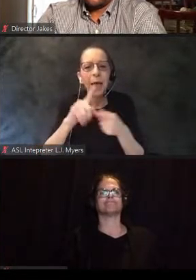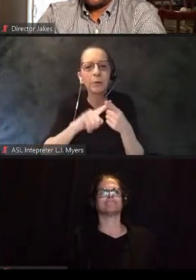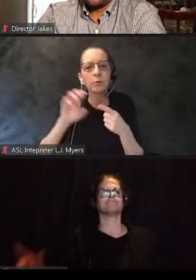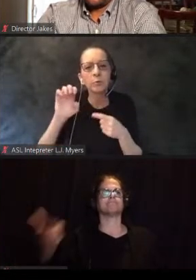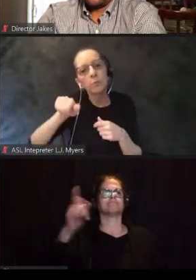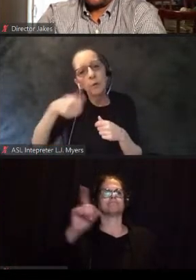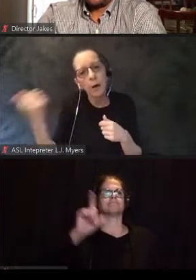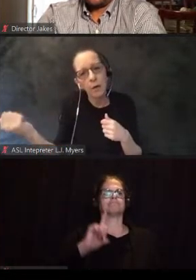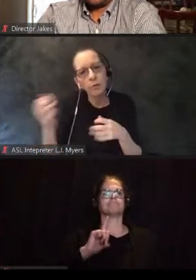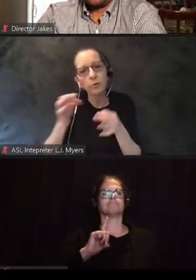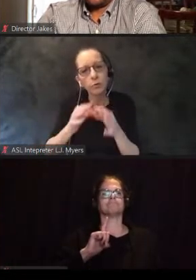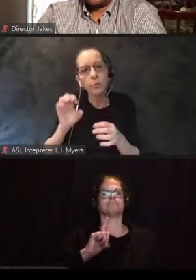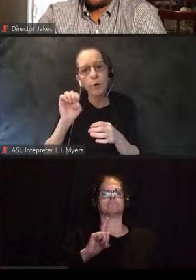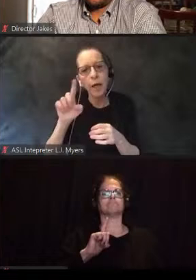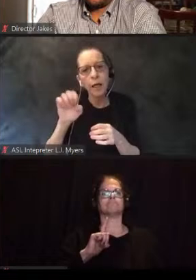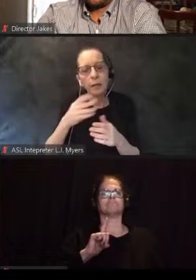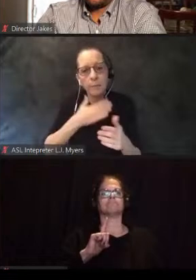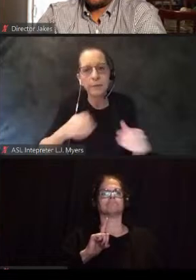please.